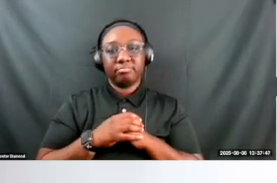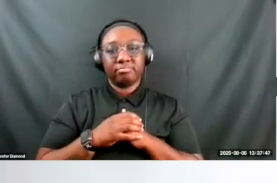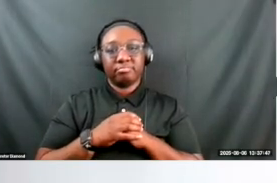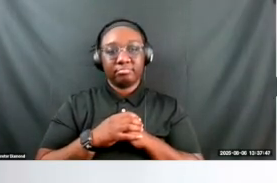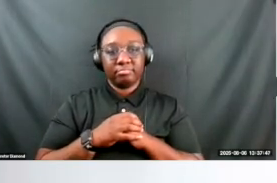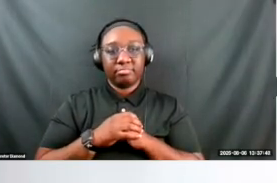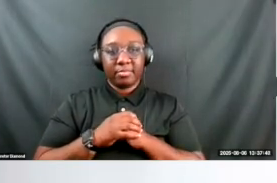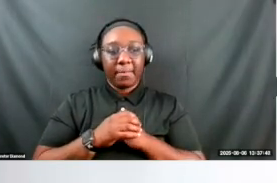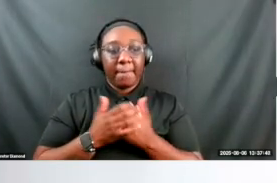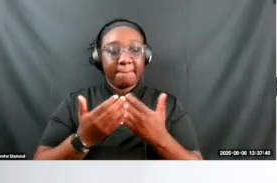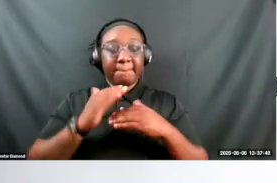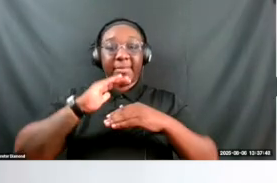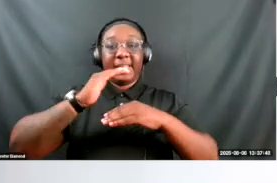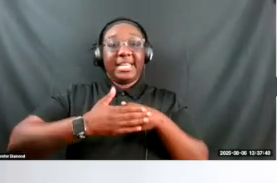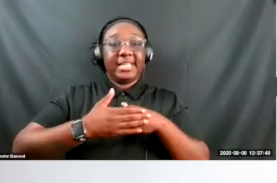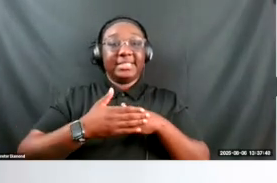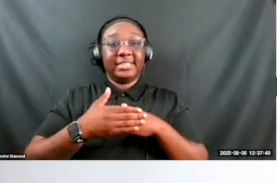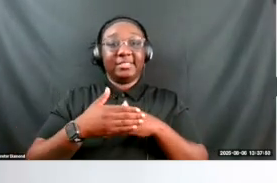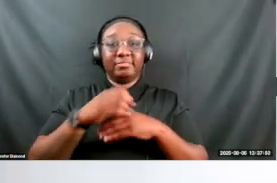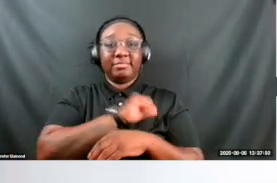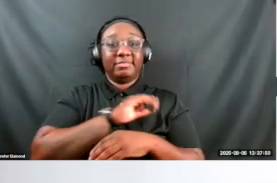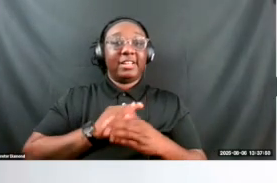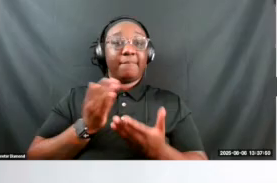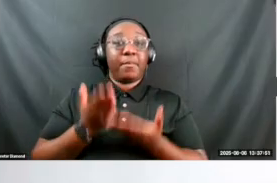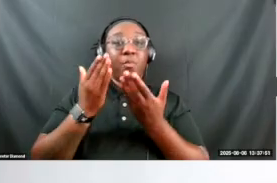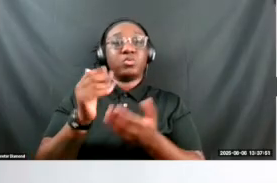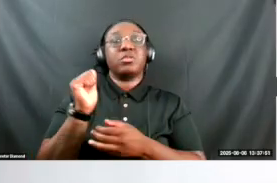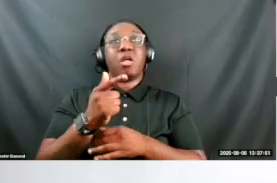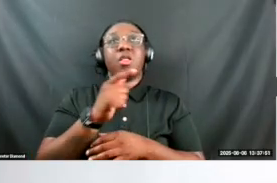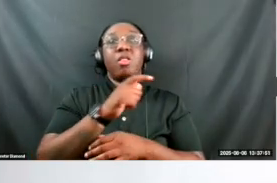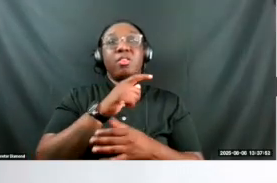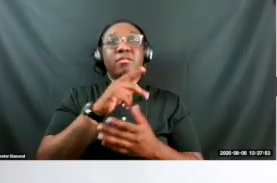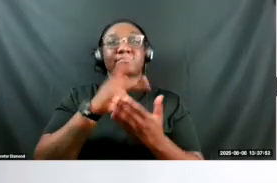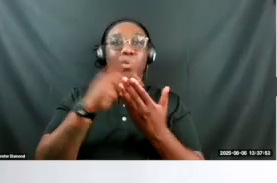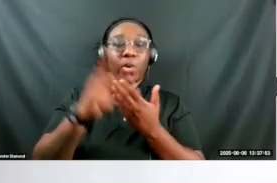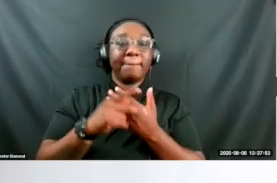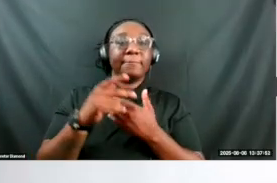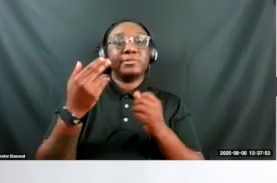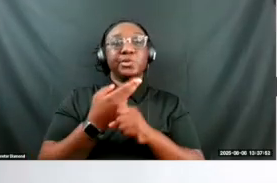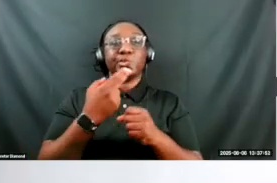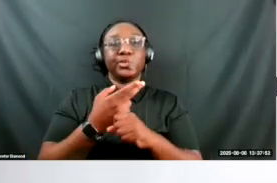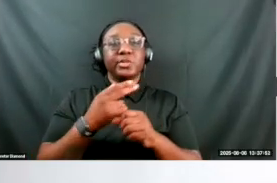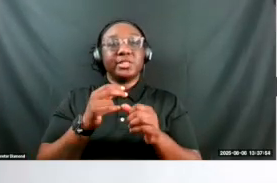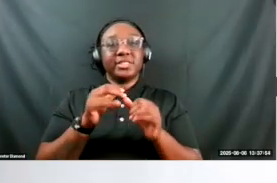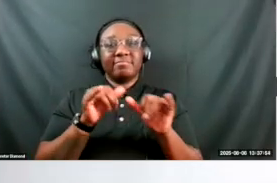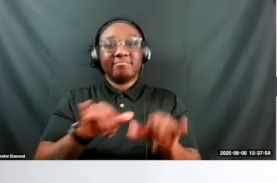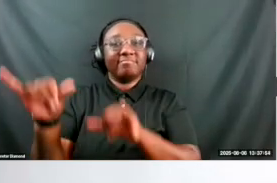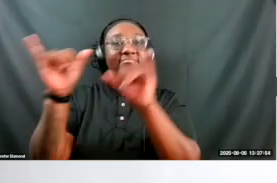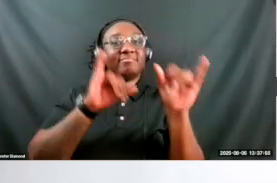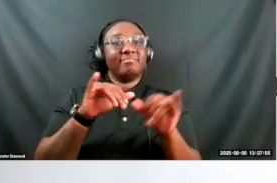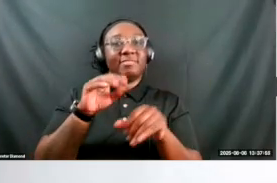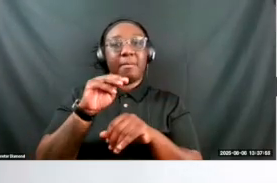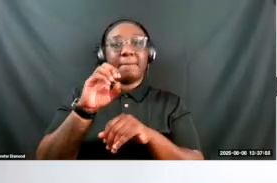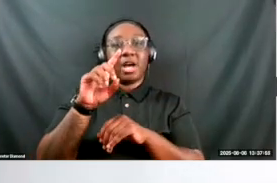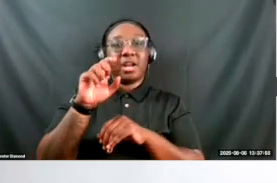All right, next, staff proposed that all programs use a consistent model year cutoff for scrap vehicles.